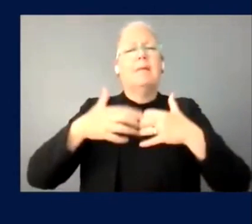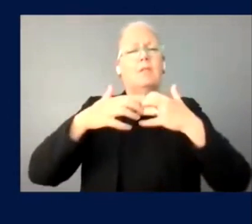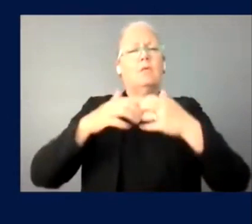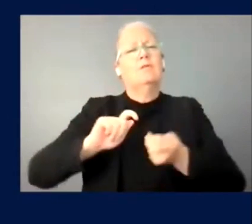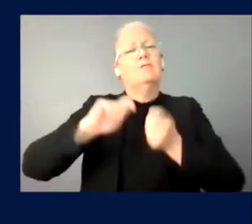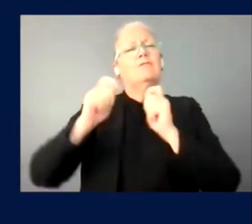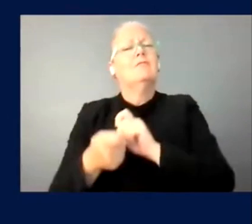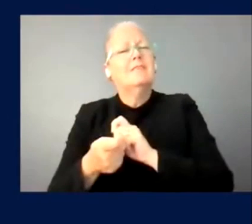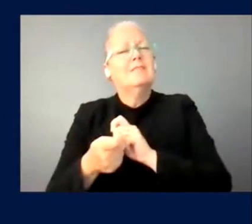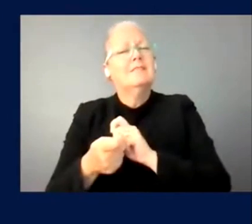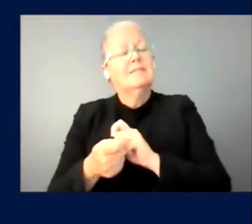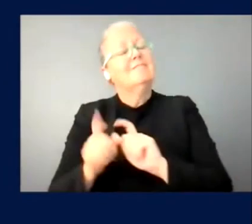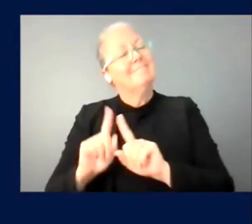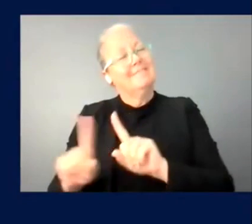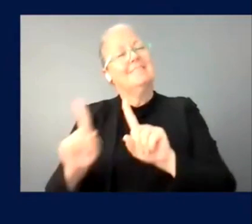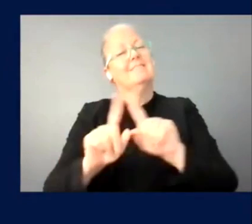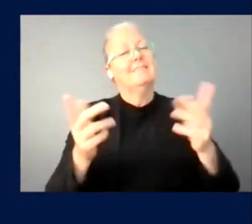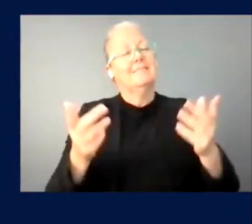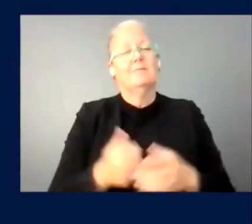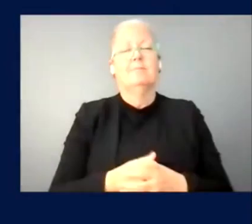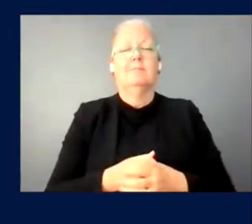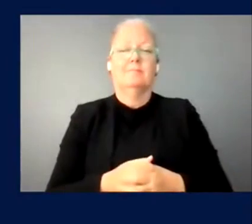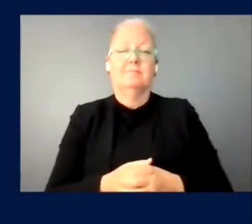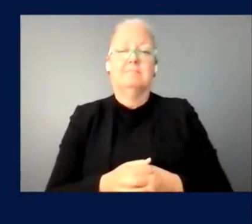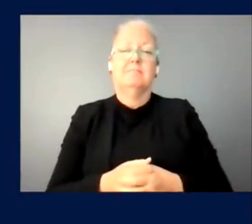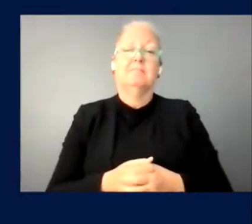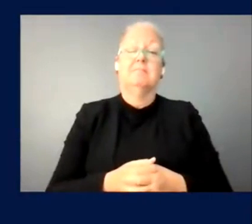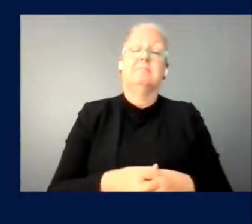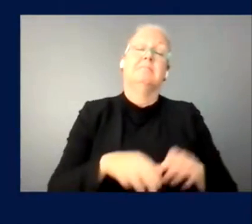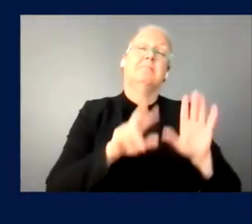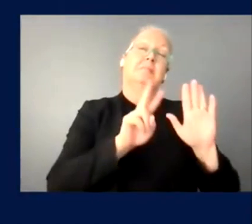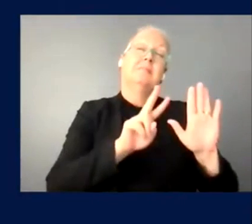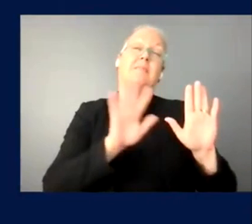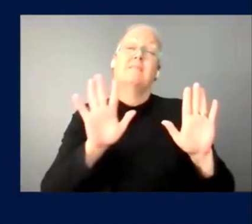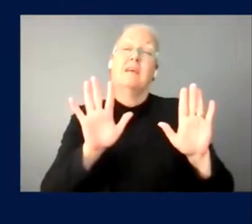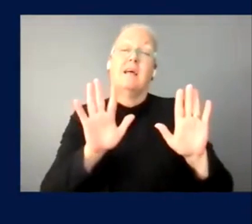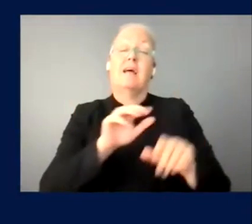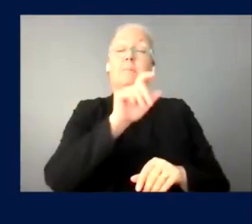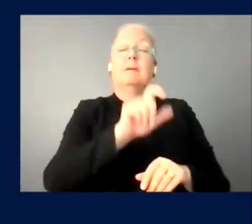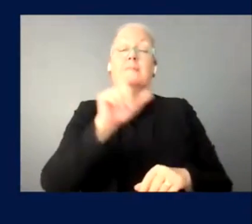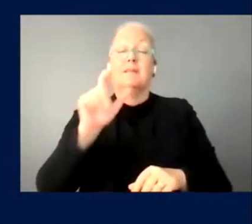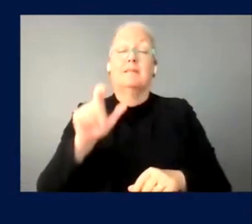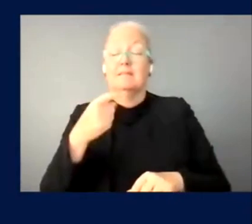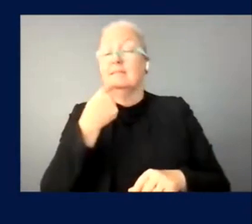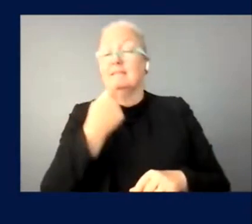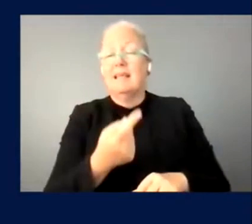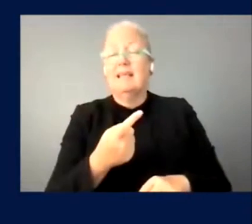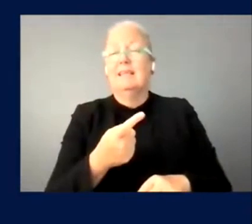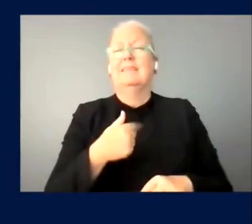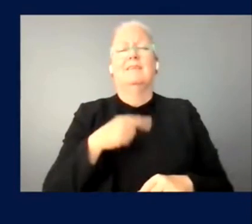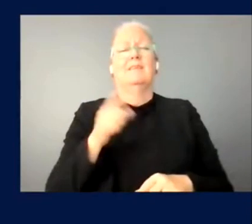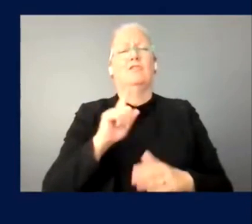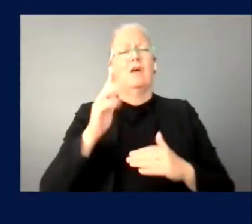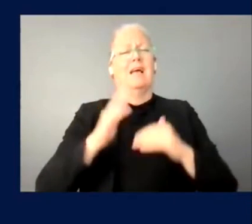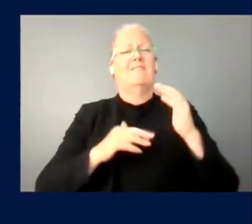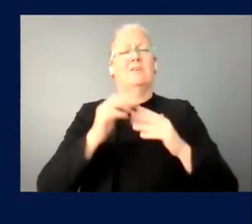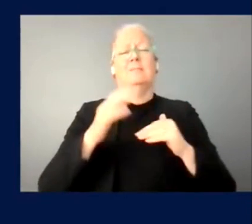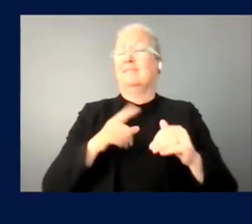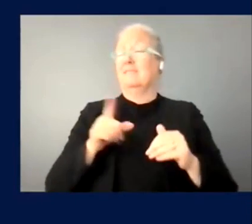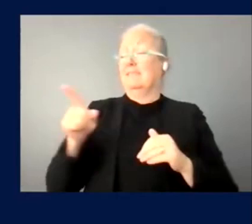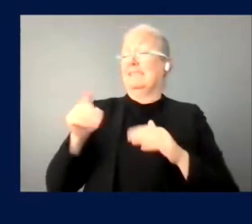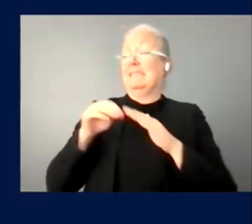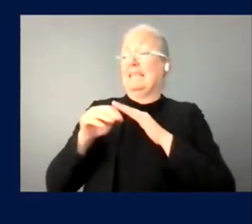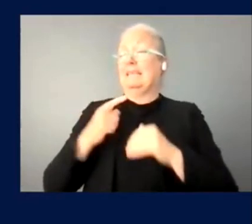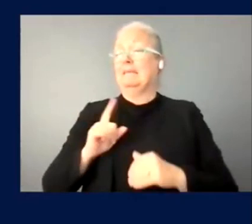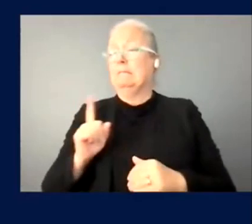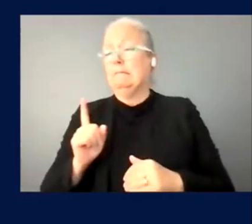Unfortunately, about 2 in 5 of the participants felt really uncomfortable when they actually did use accessible services, based on the